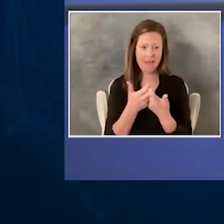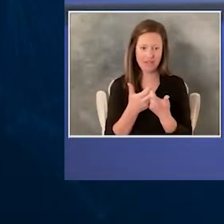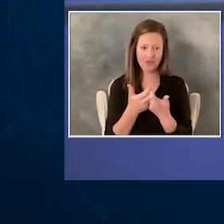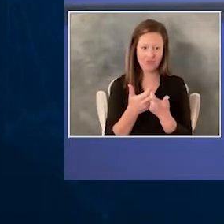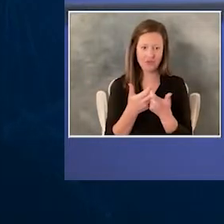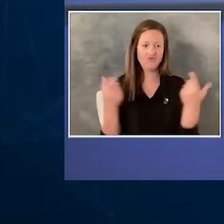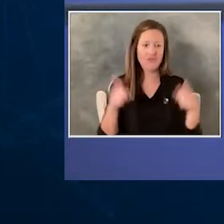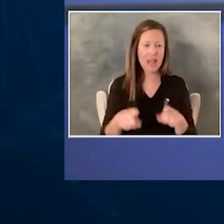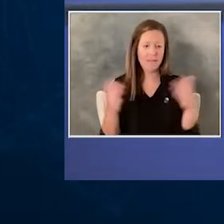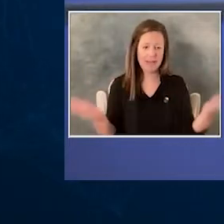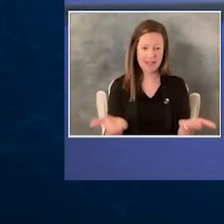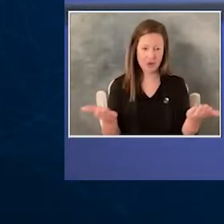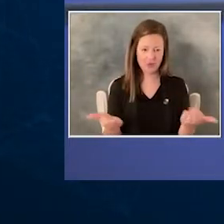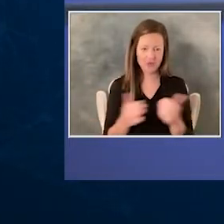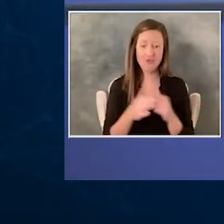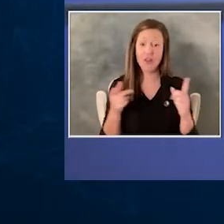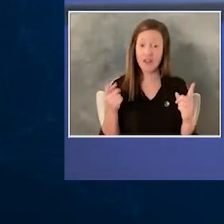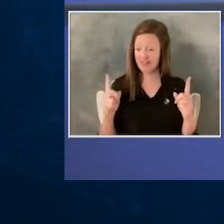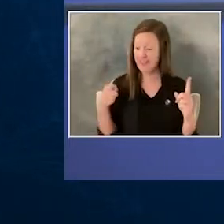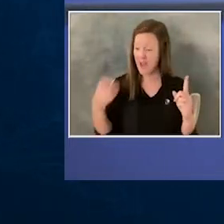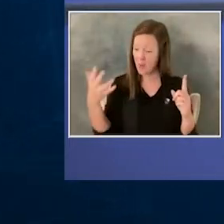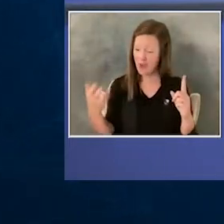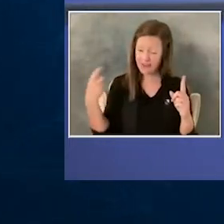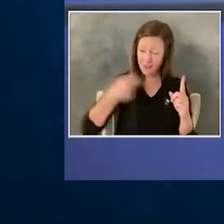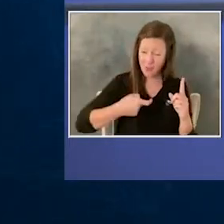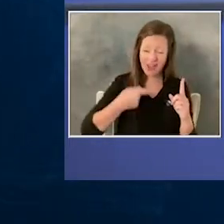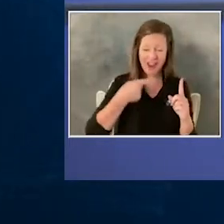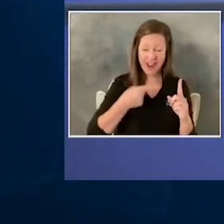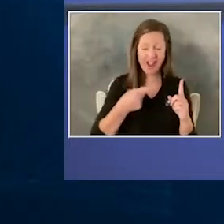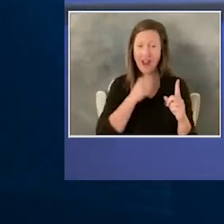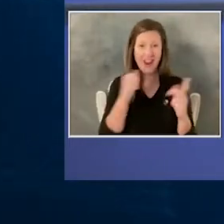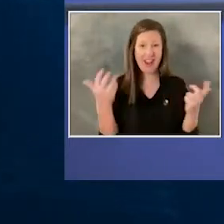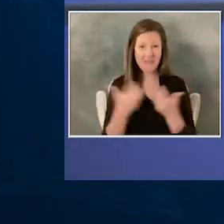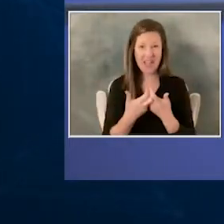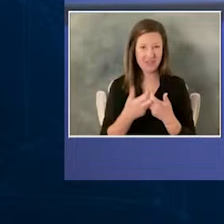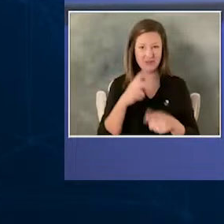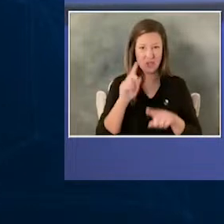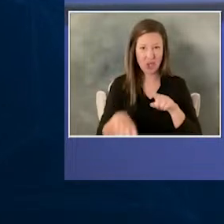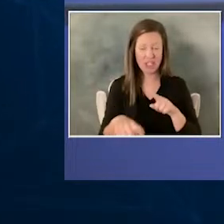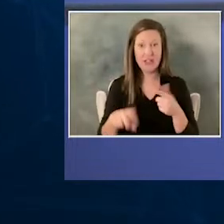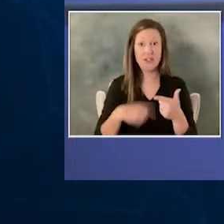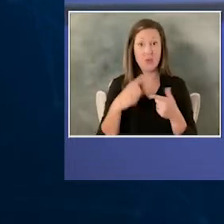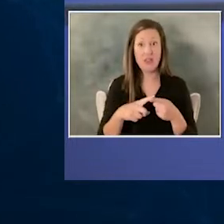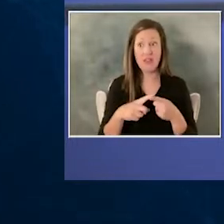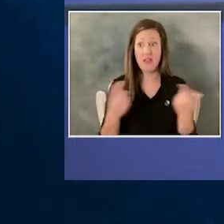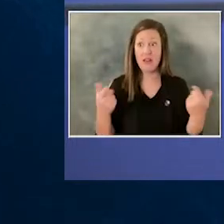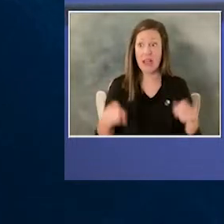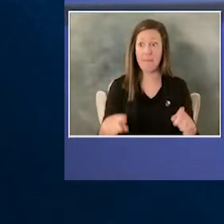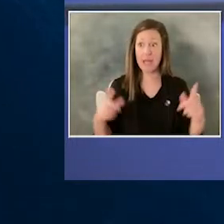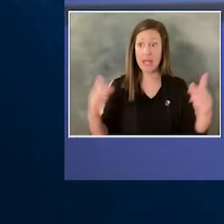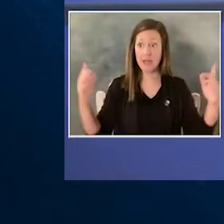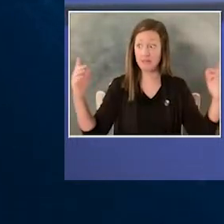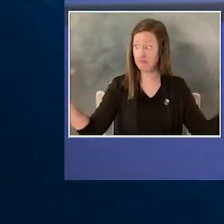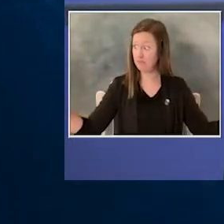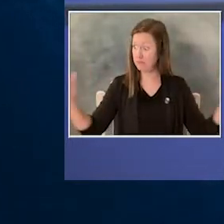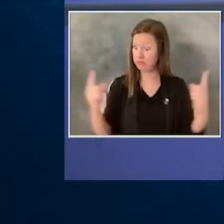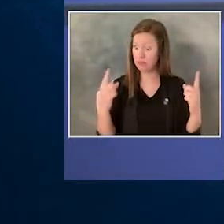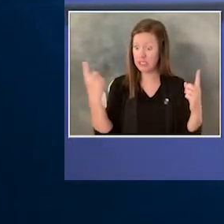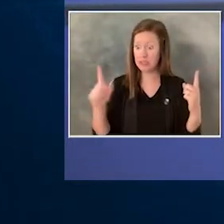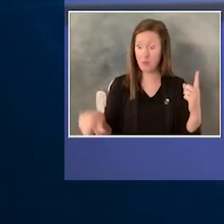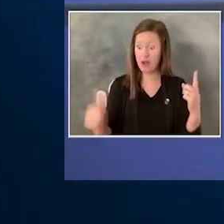to the person that they wanted to. And then we have this magical piece that comes along, like